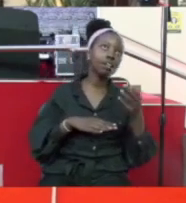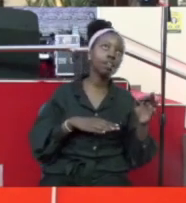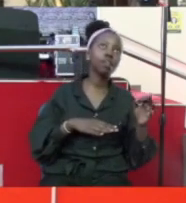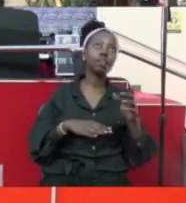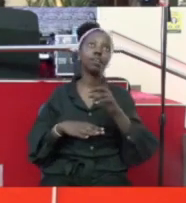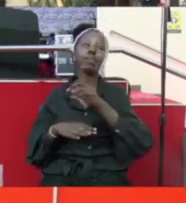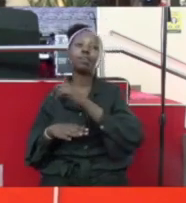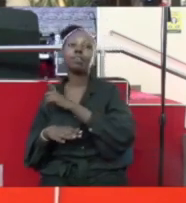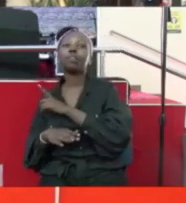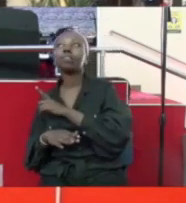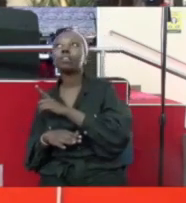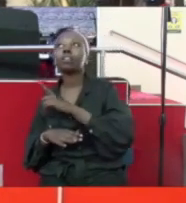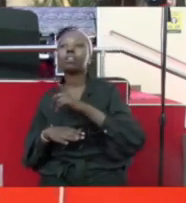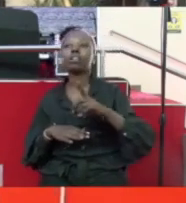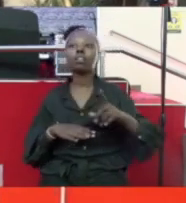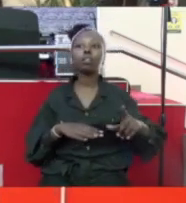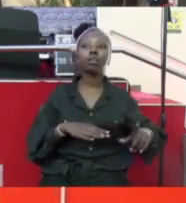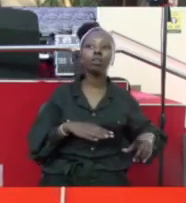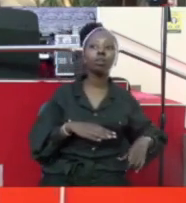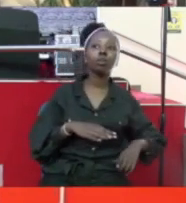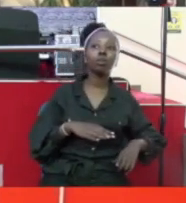I've tested of the